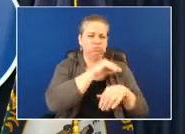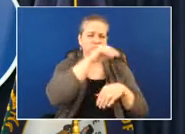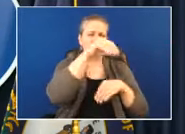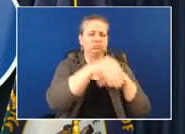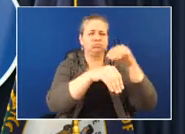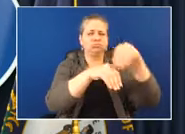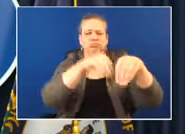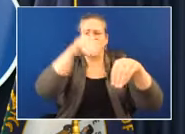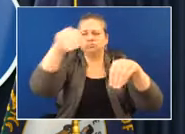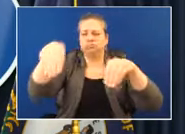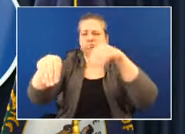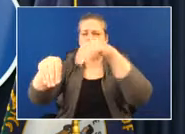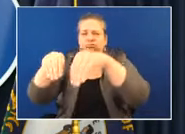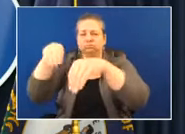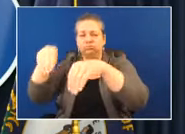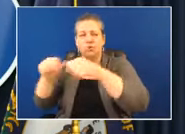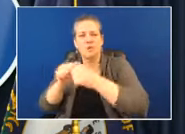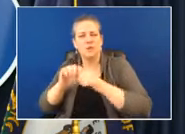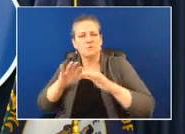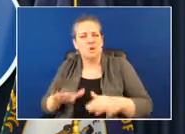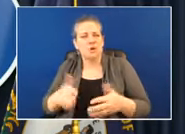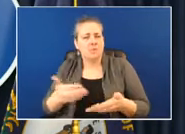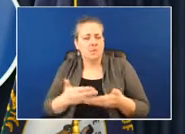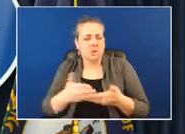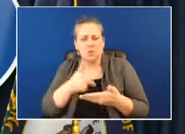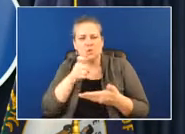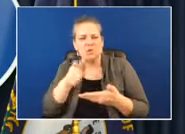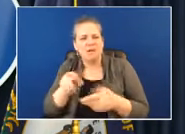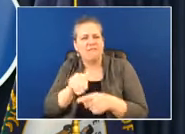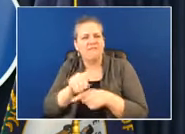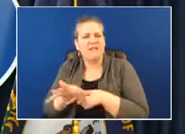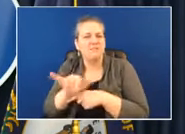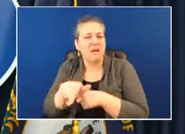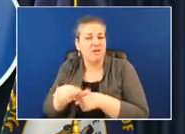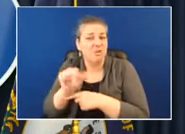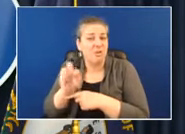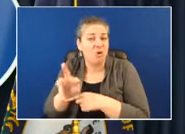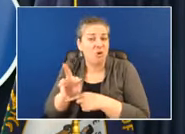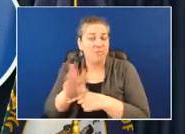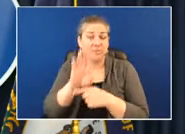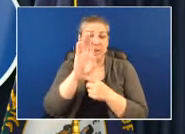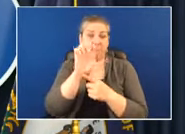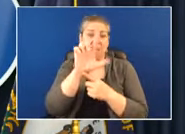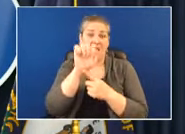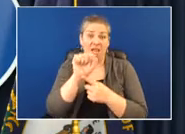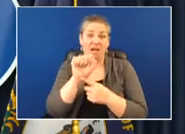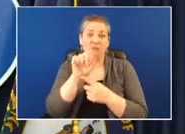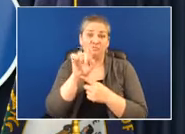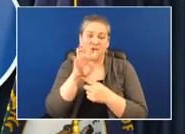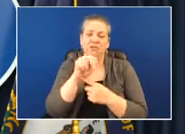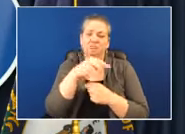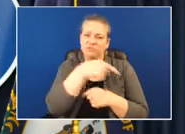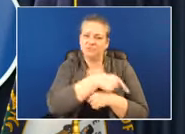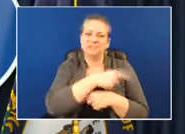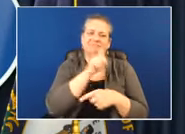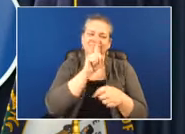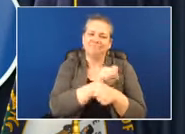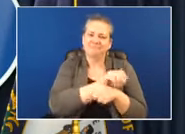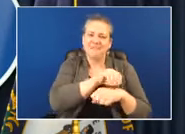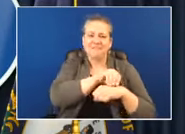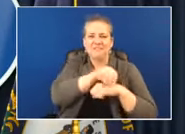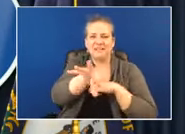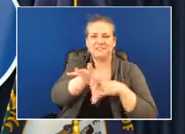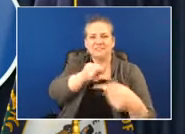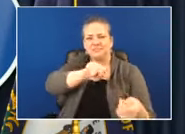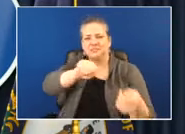are affected by this law. Bella Dawn truly is changing the world.